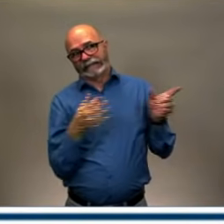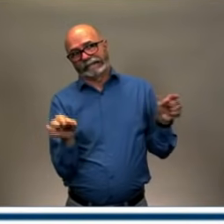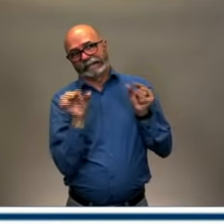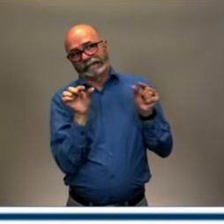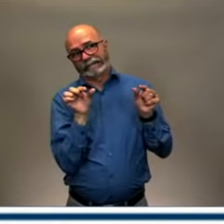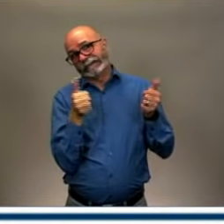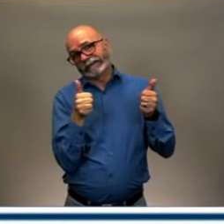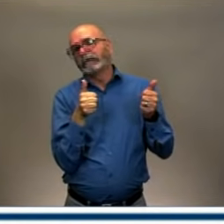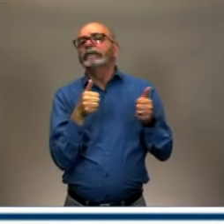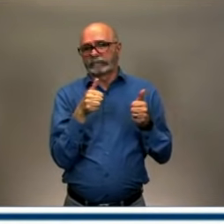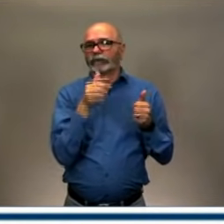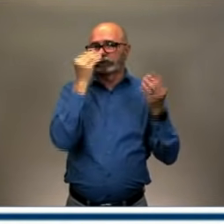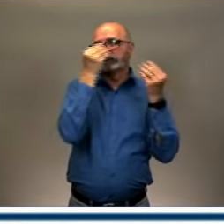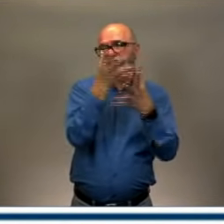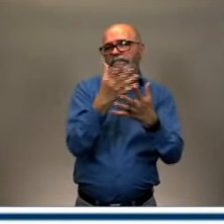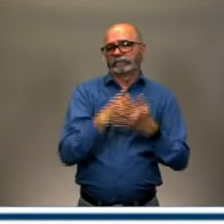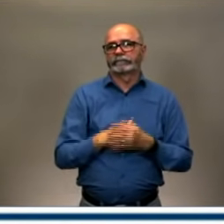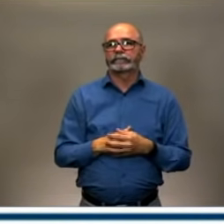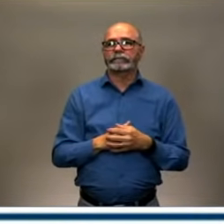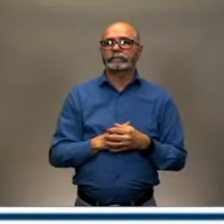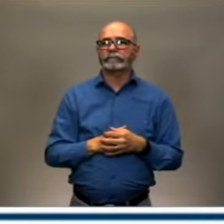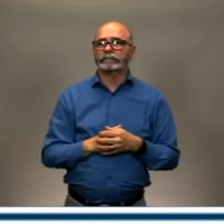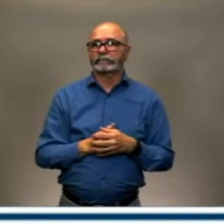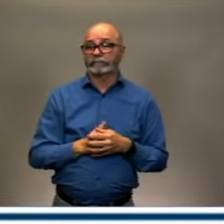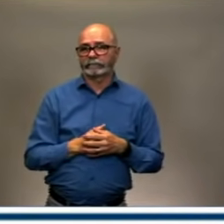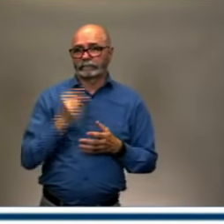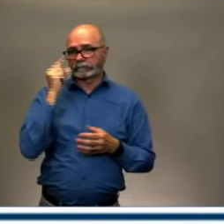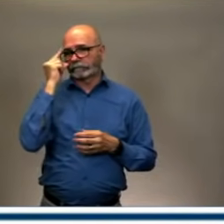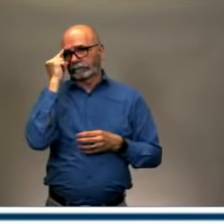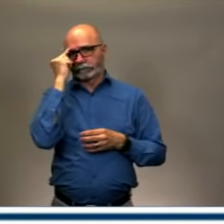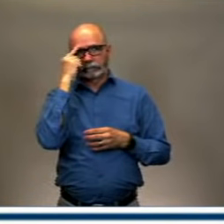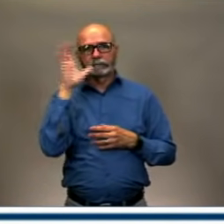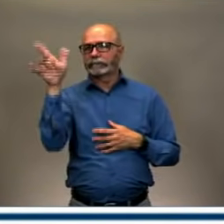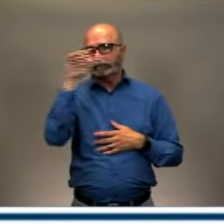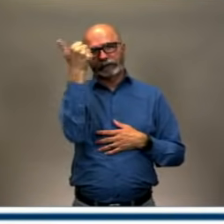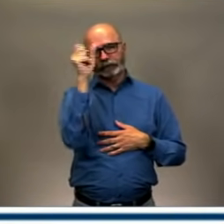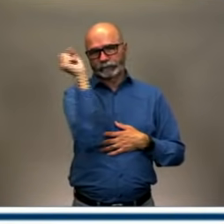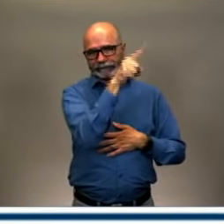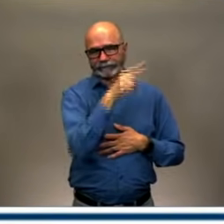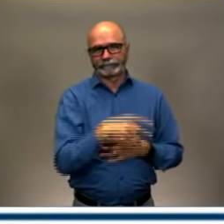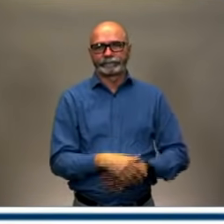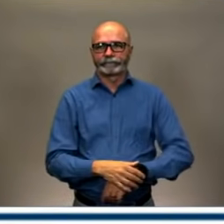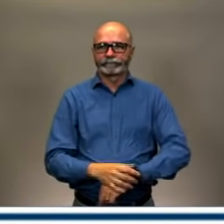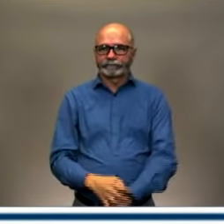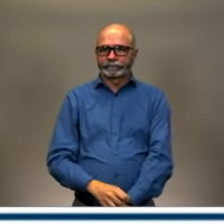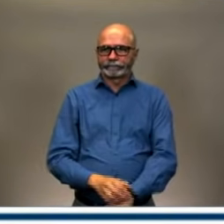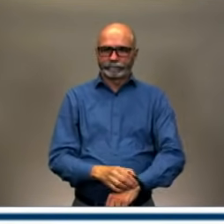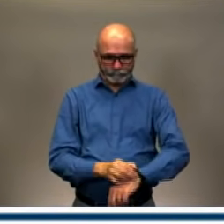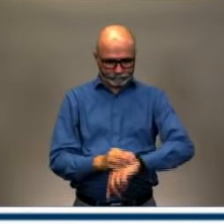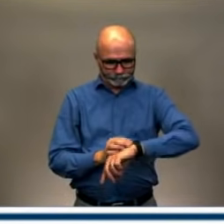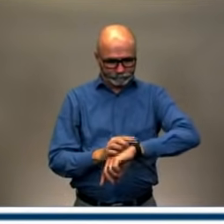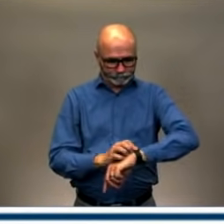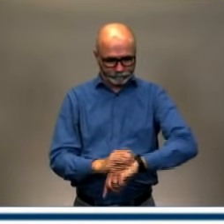other vaccines become available. Go ahead with your follow-up, Tim. Yeah, just a quick technical question.